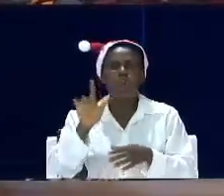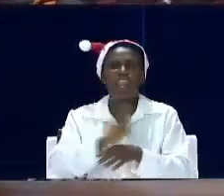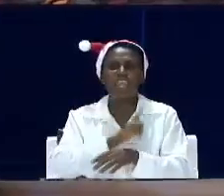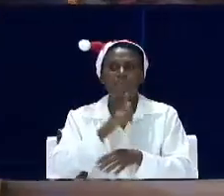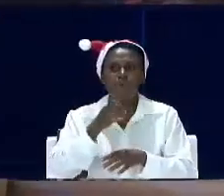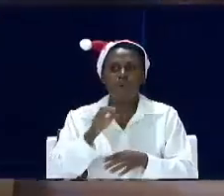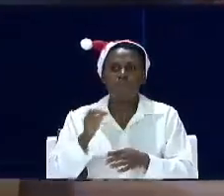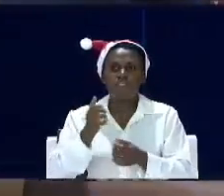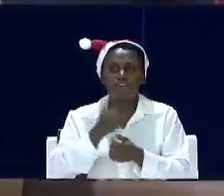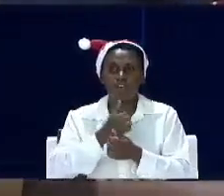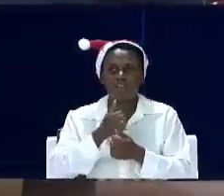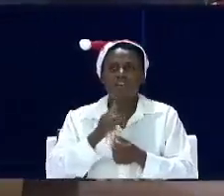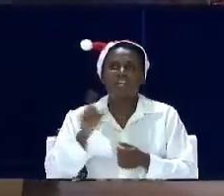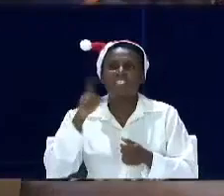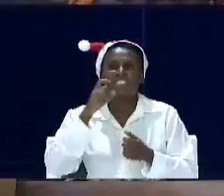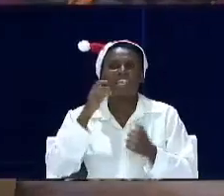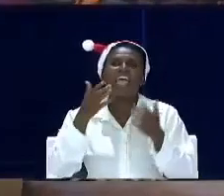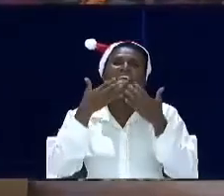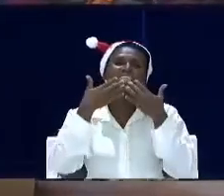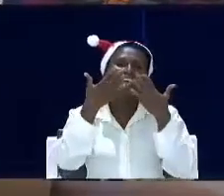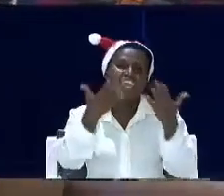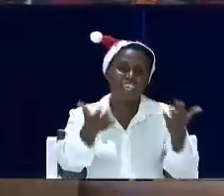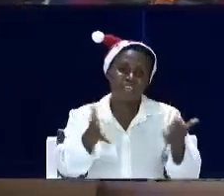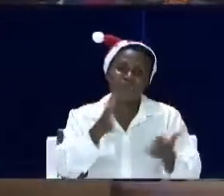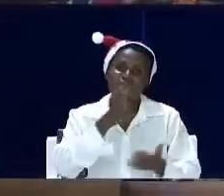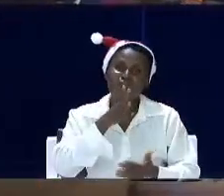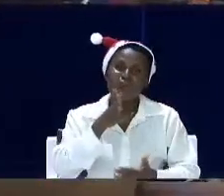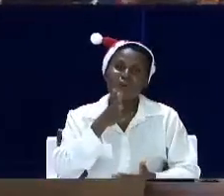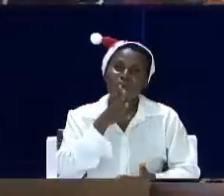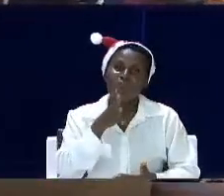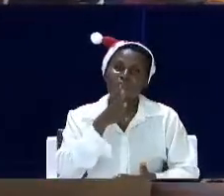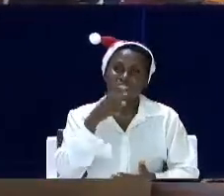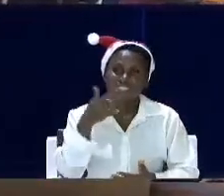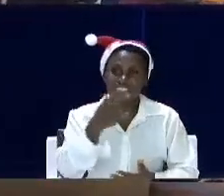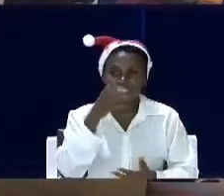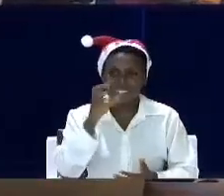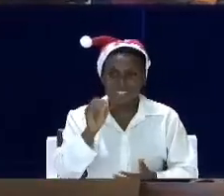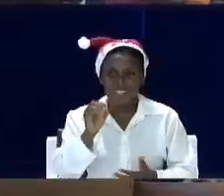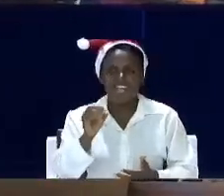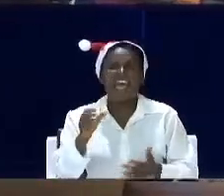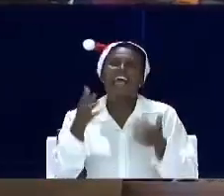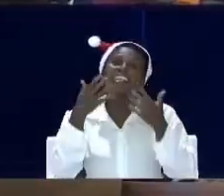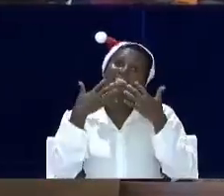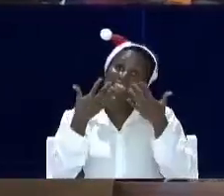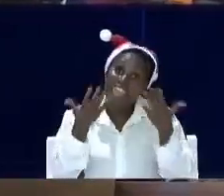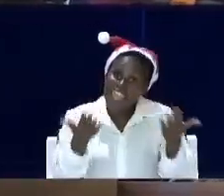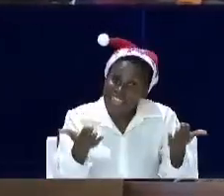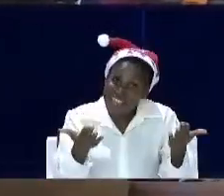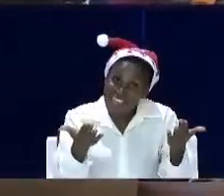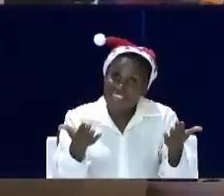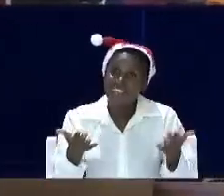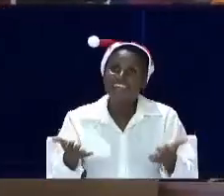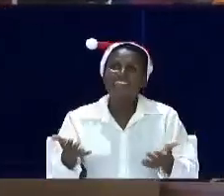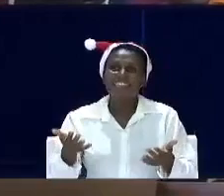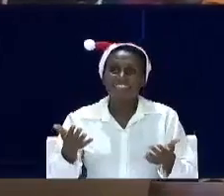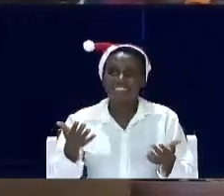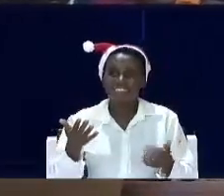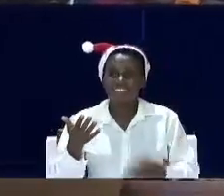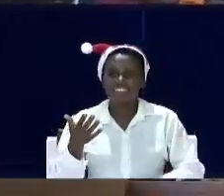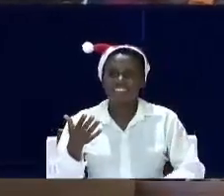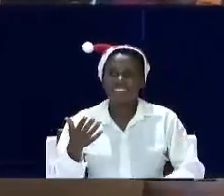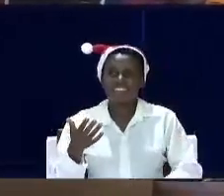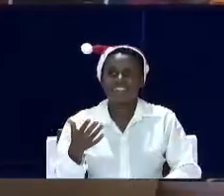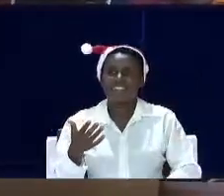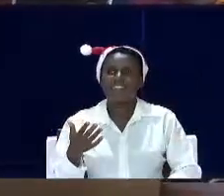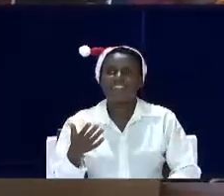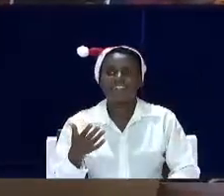Everybody say, thank you for Mami Adeboye. Now, if you don't say it, your overflow